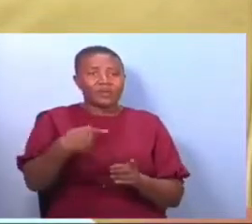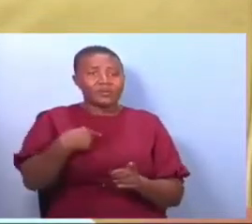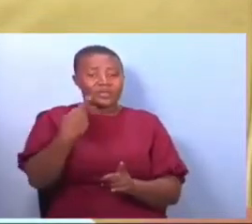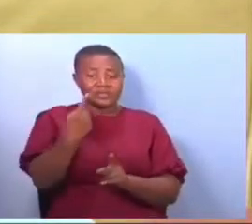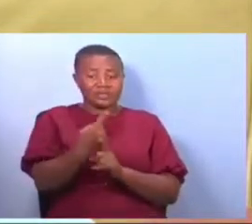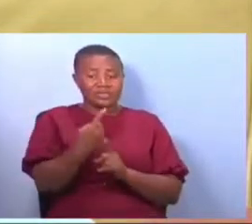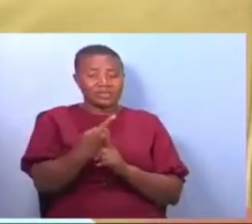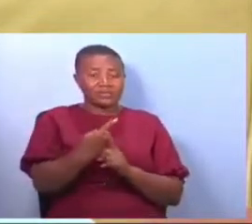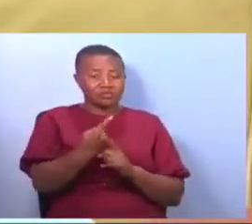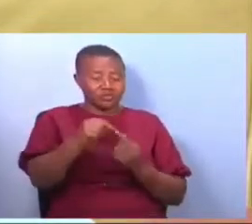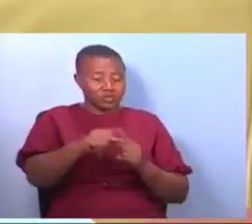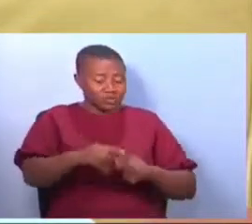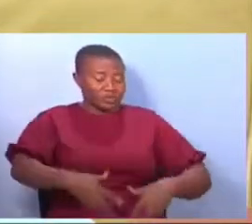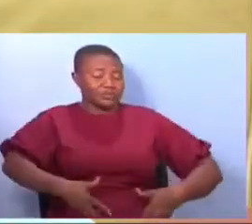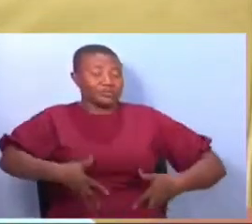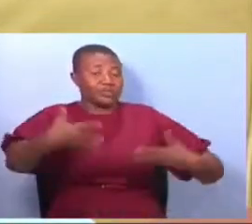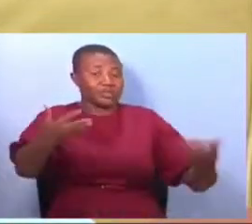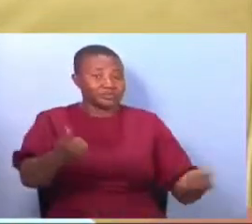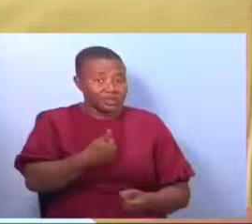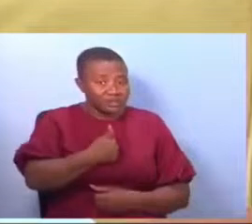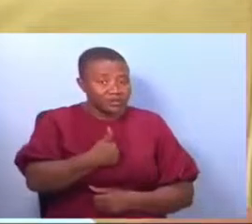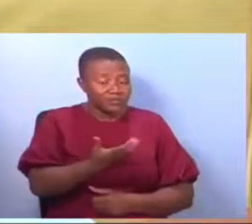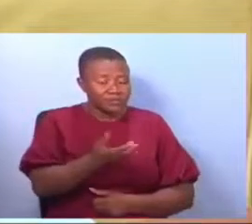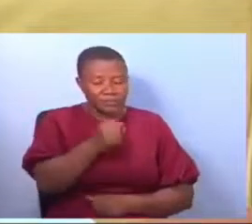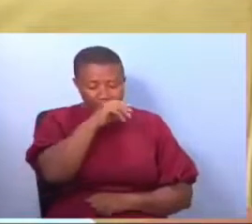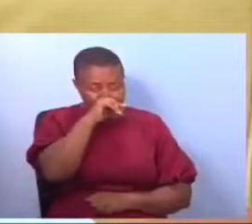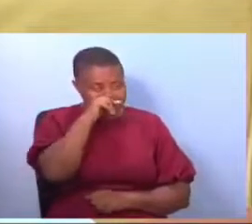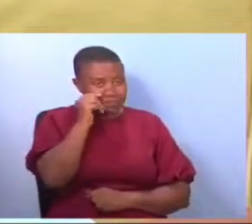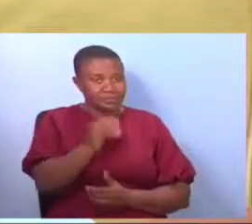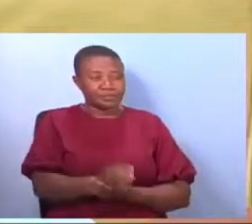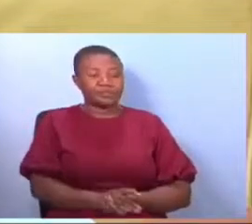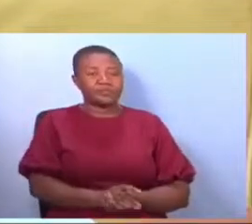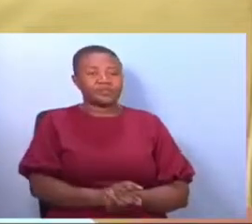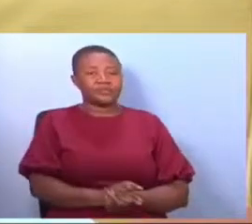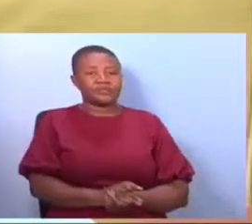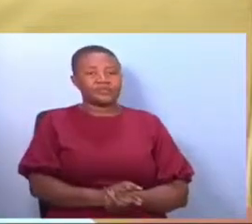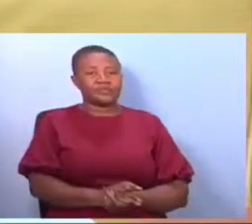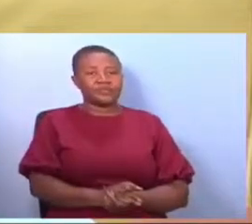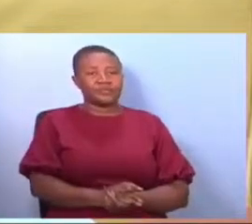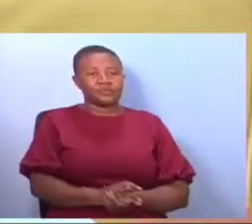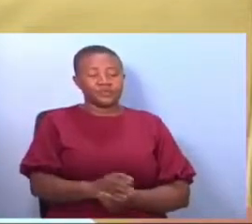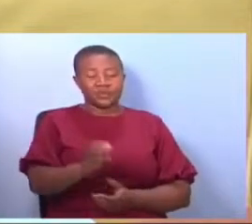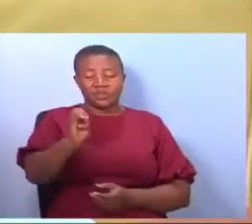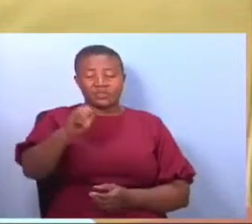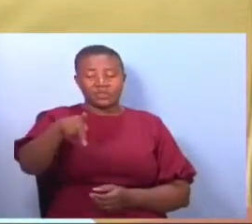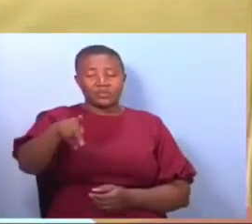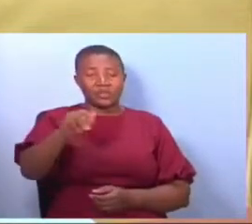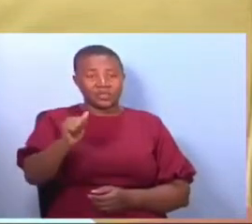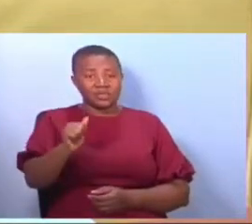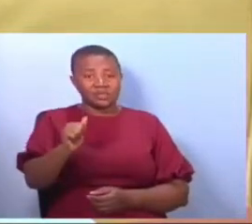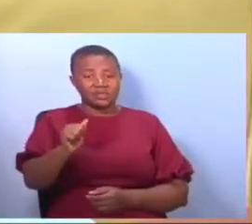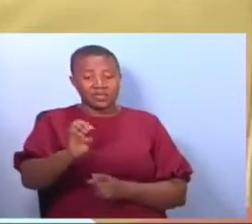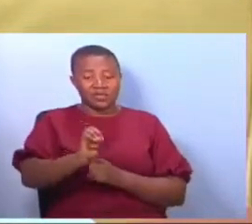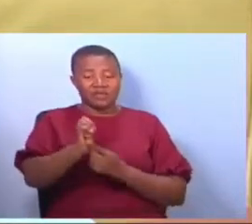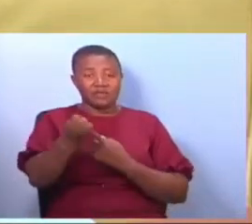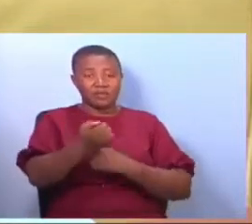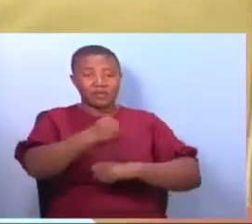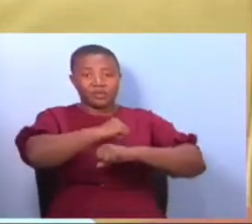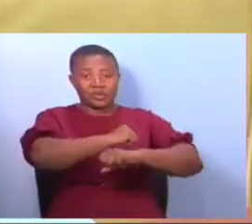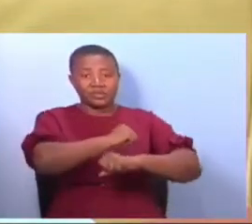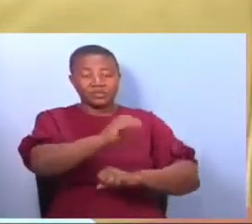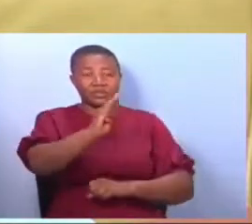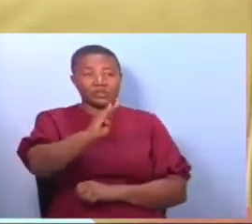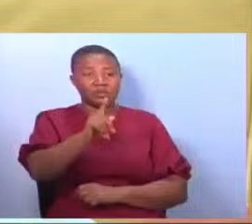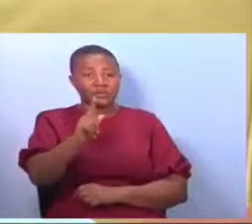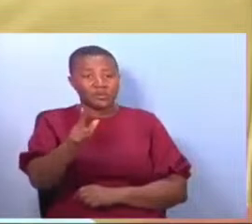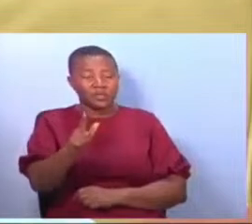expressing my opinion. The last of it was on the EPA, the Environmental Protection Bill, where